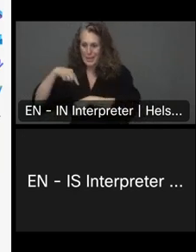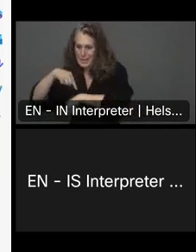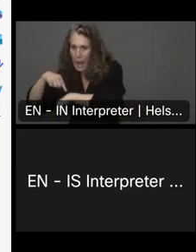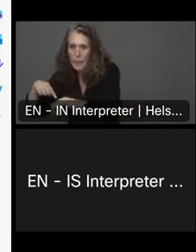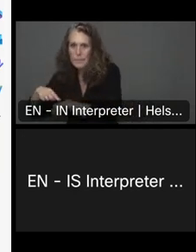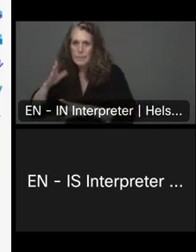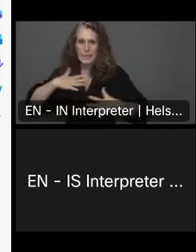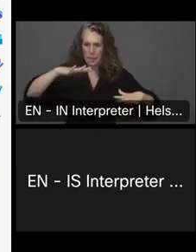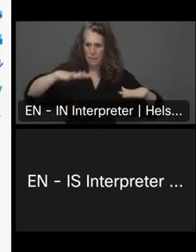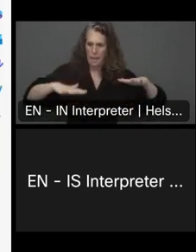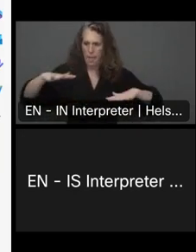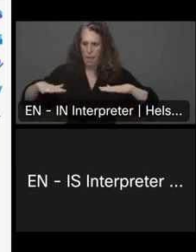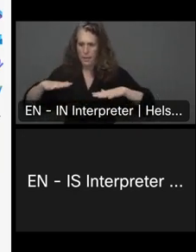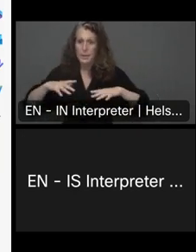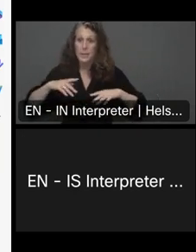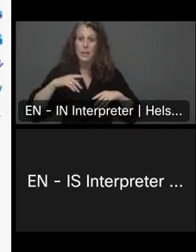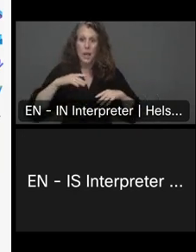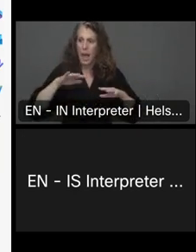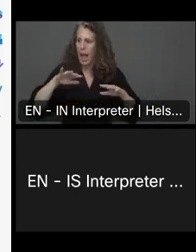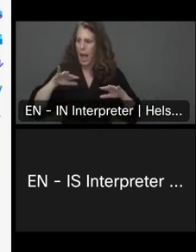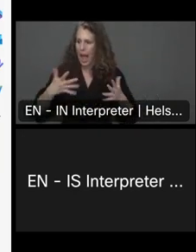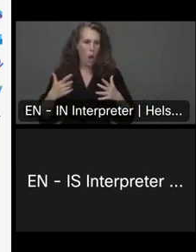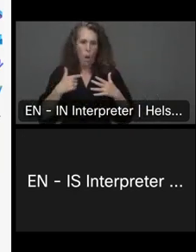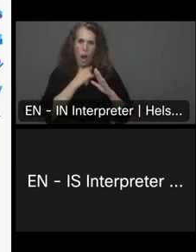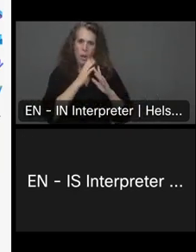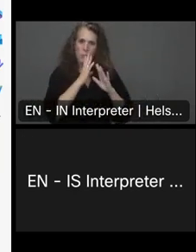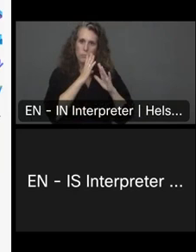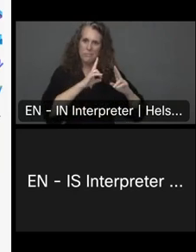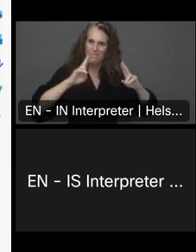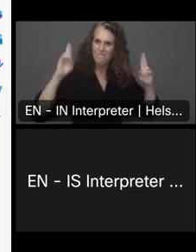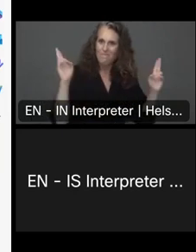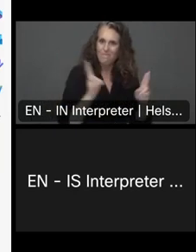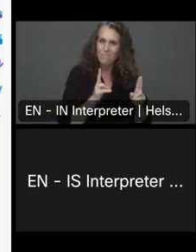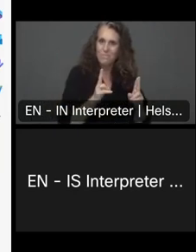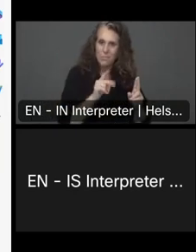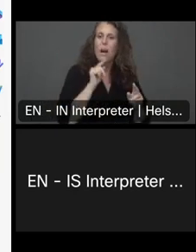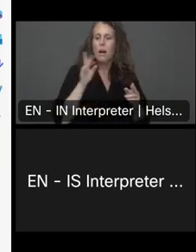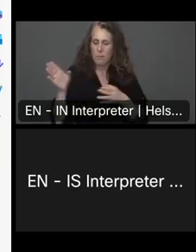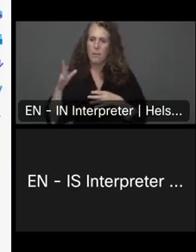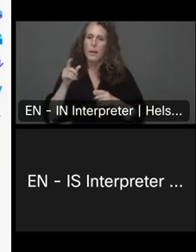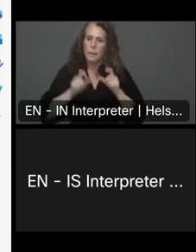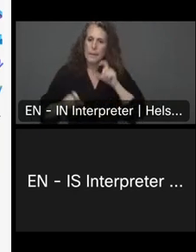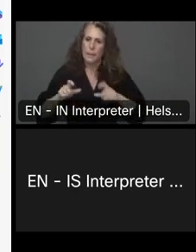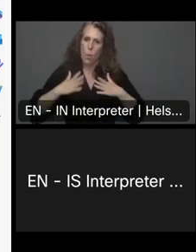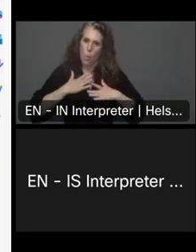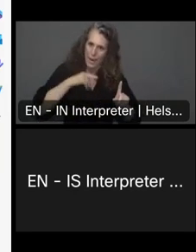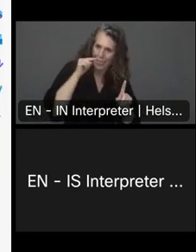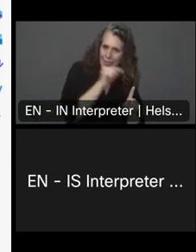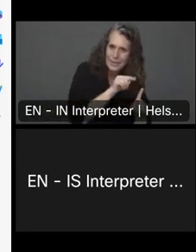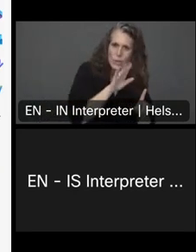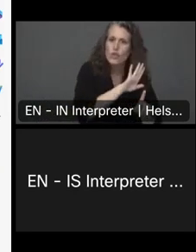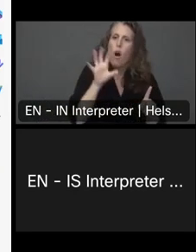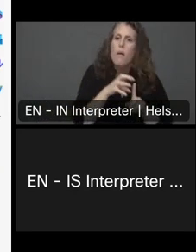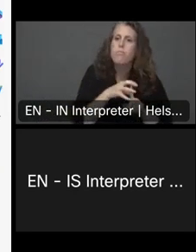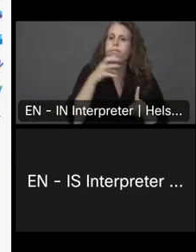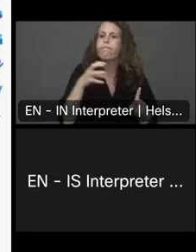most efficient expression will be the one with minimal costs, under the condition that the same cognitive effects are achieved. And you can